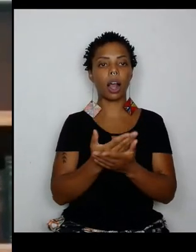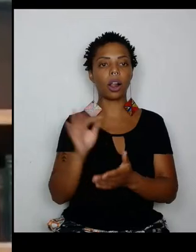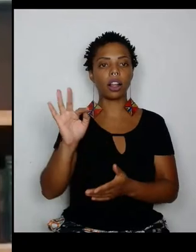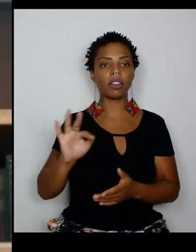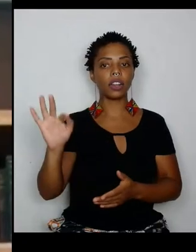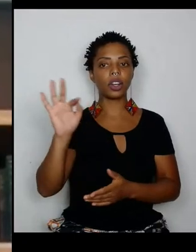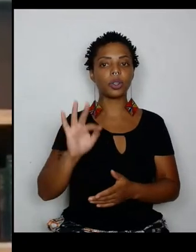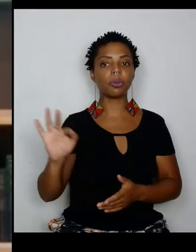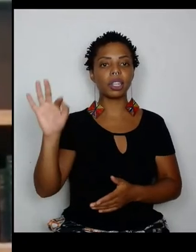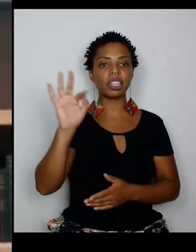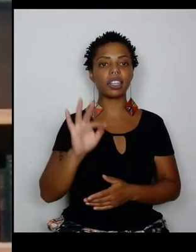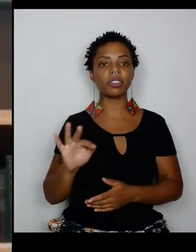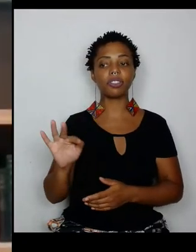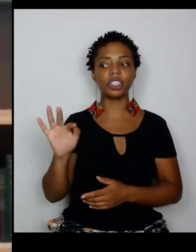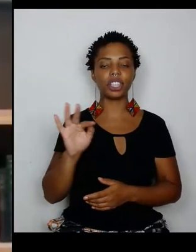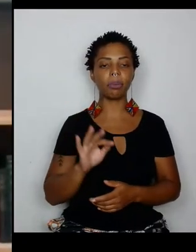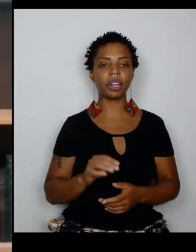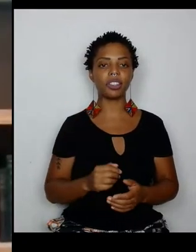please